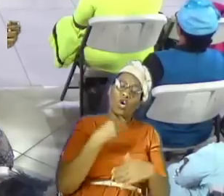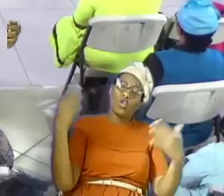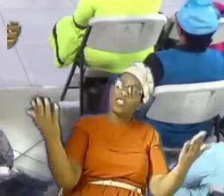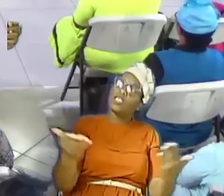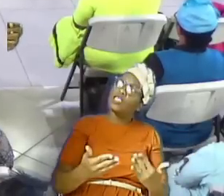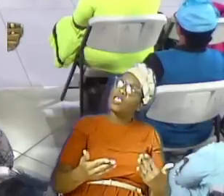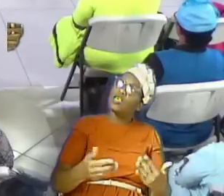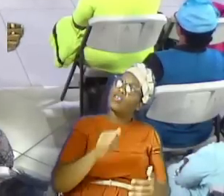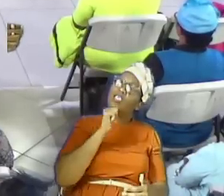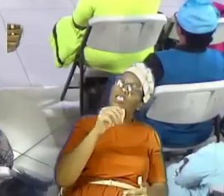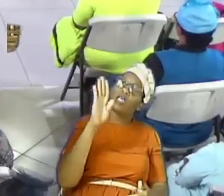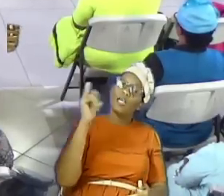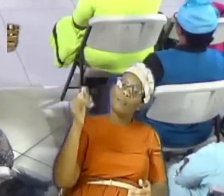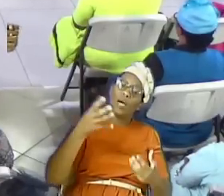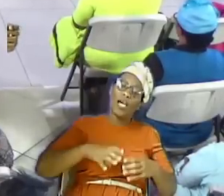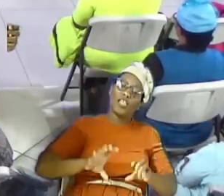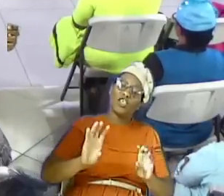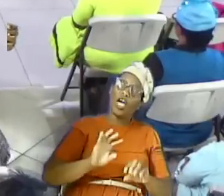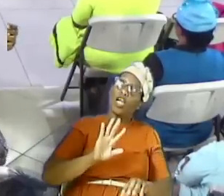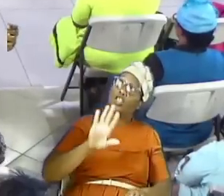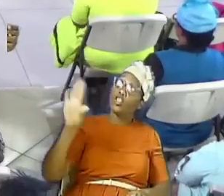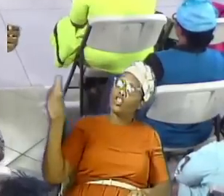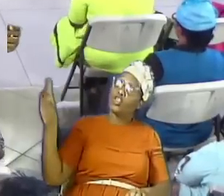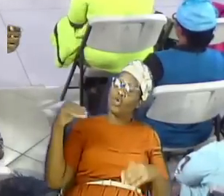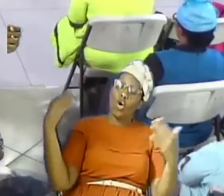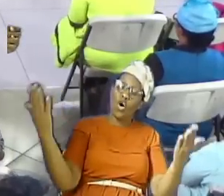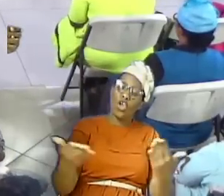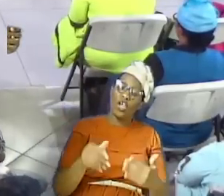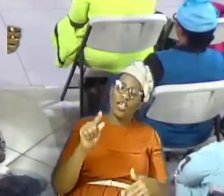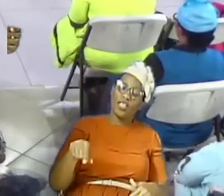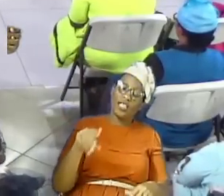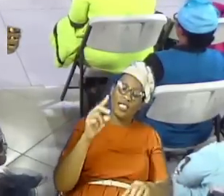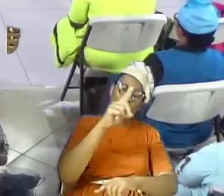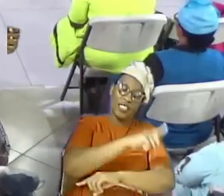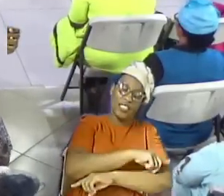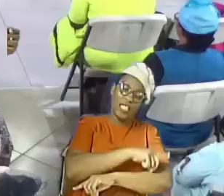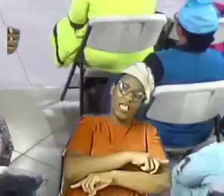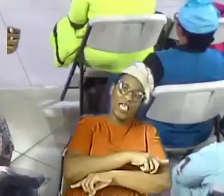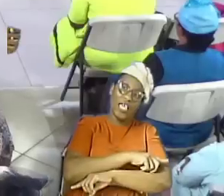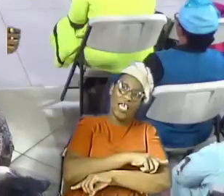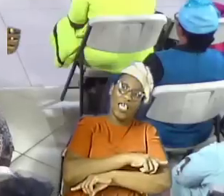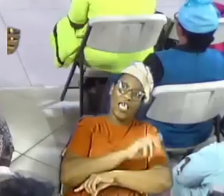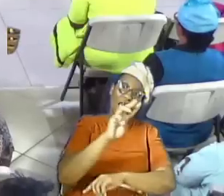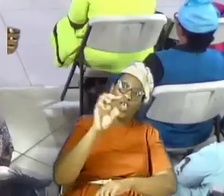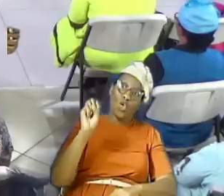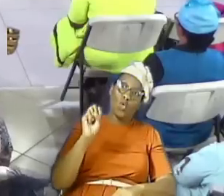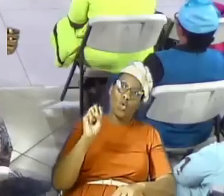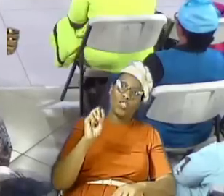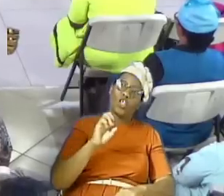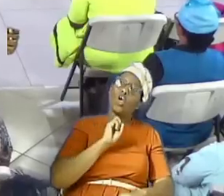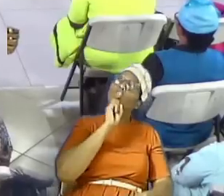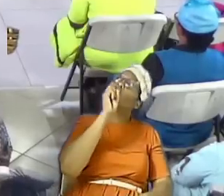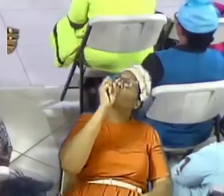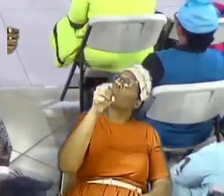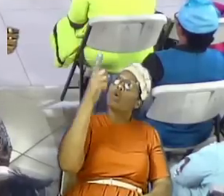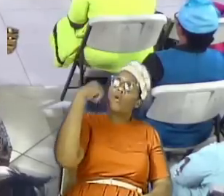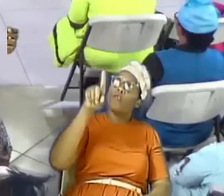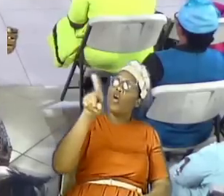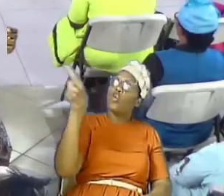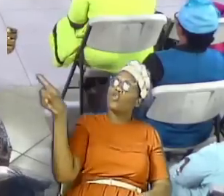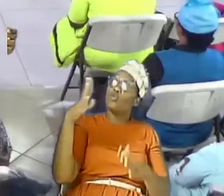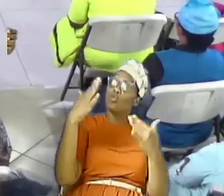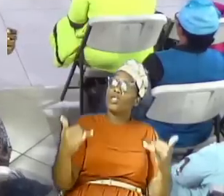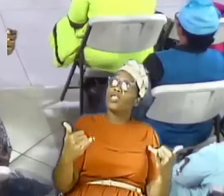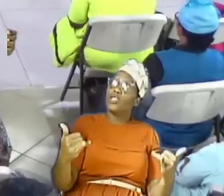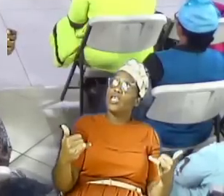not by chance, I said it before, that you are here. This day was ordained by Almighty God before